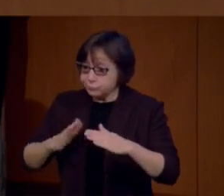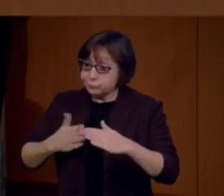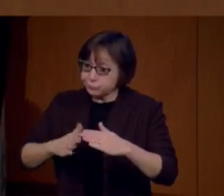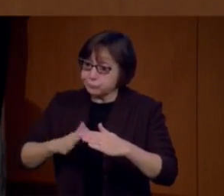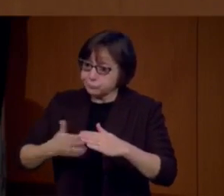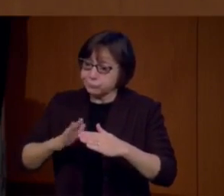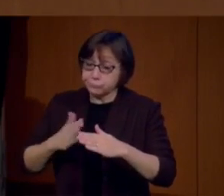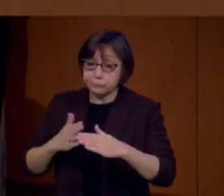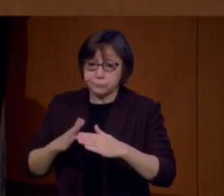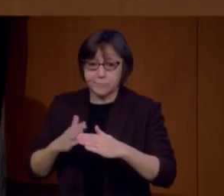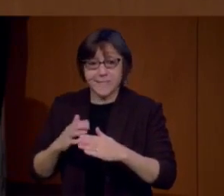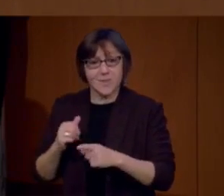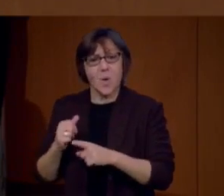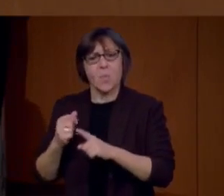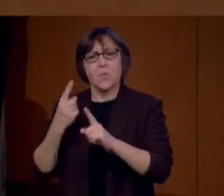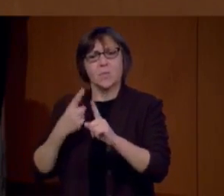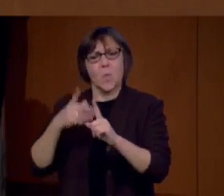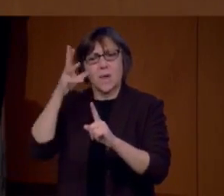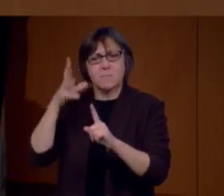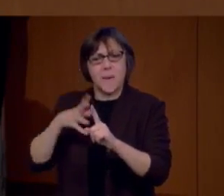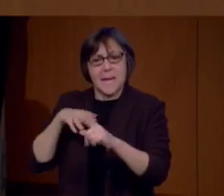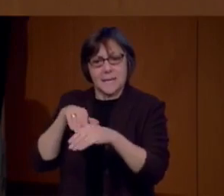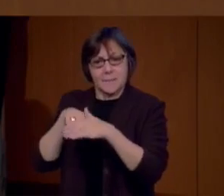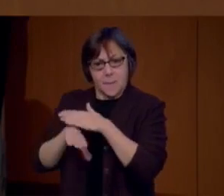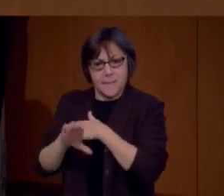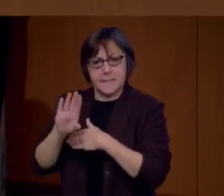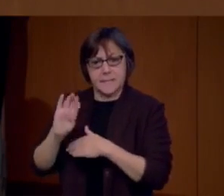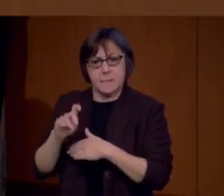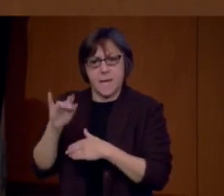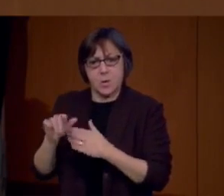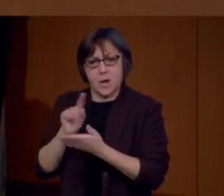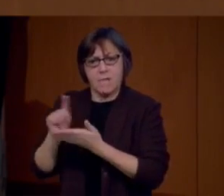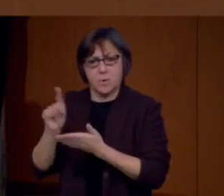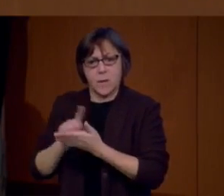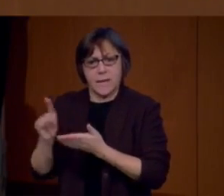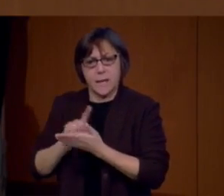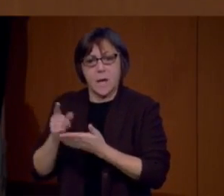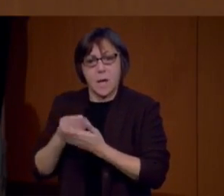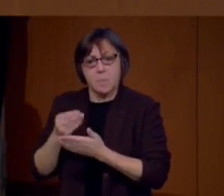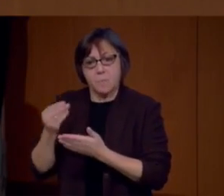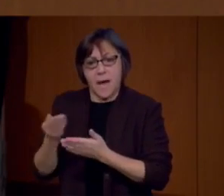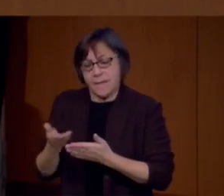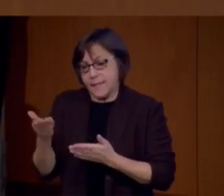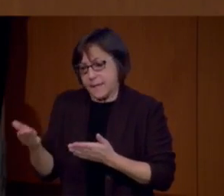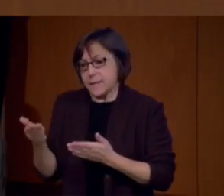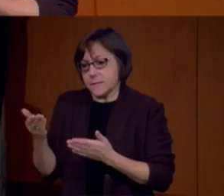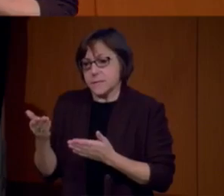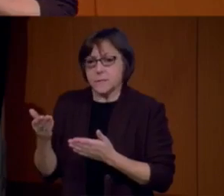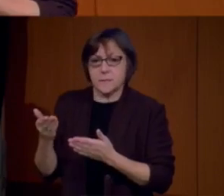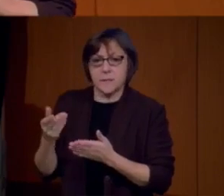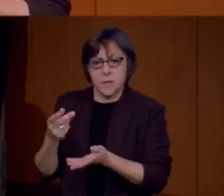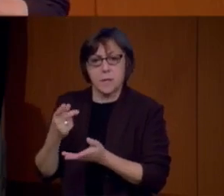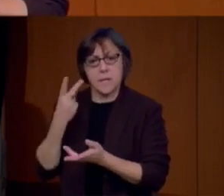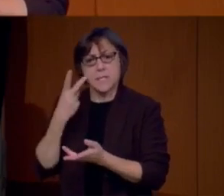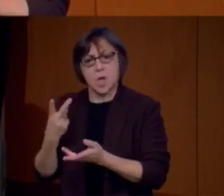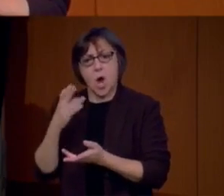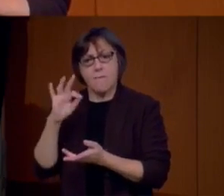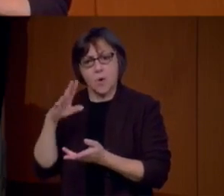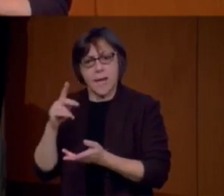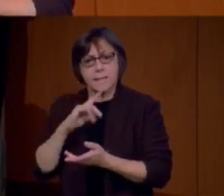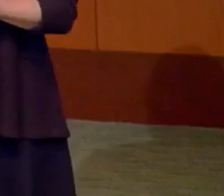so this man kept coming into the bakery periodically in a week, buy some stuff, saw Frank, said